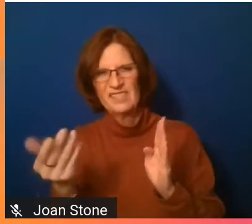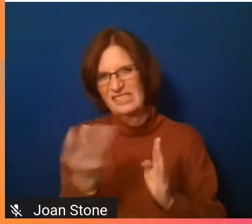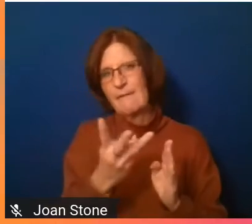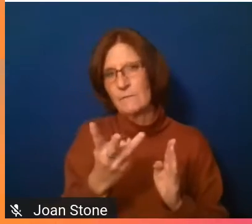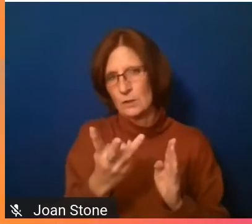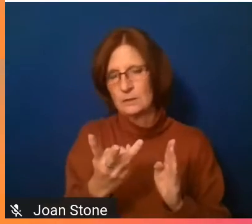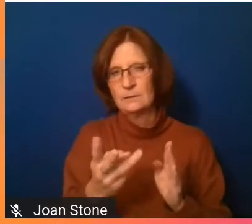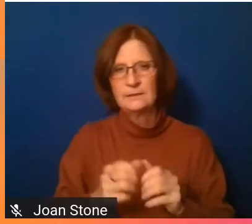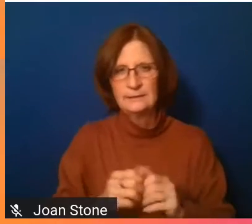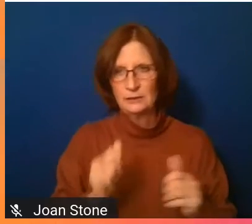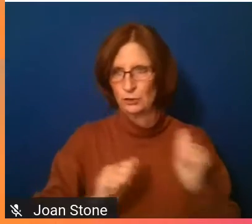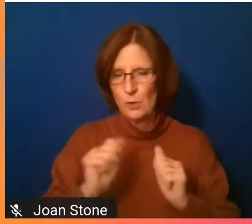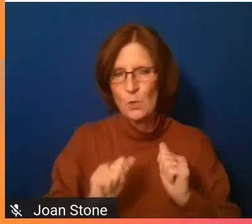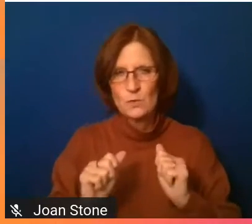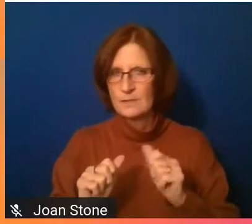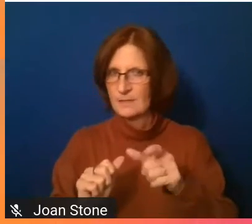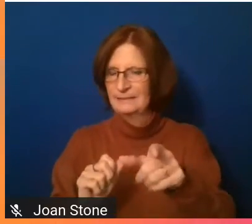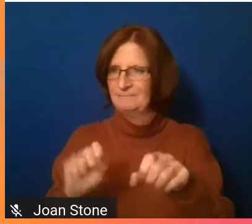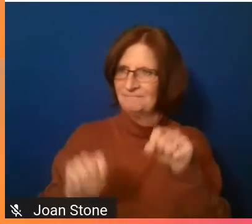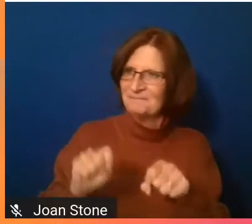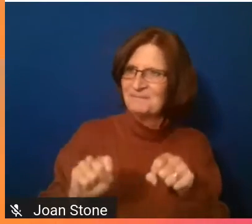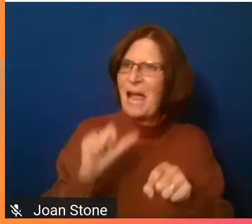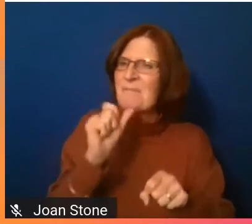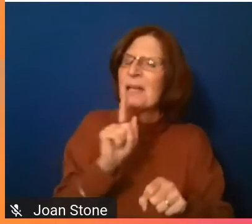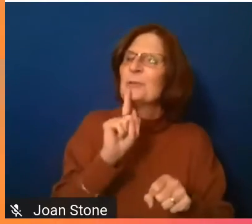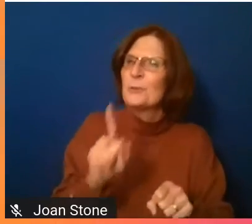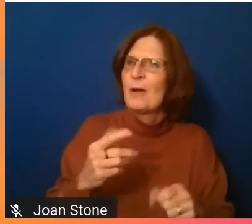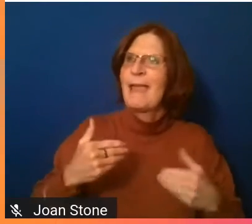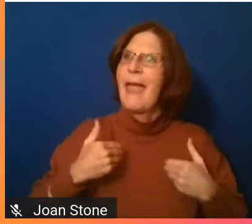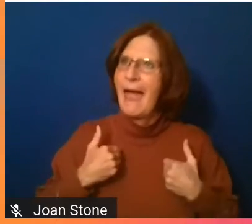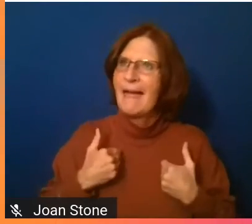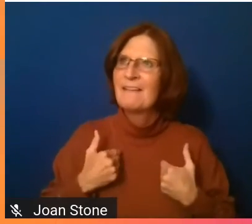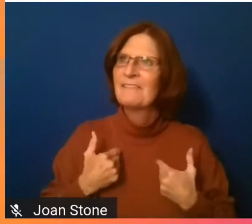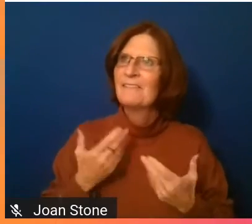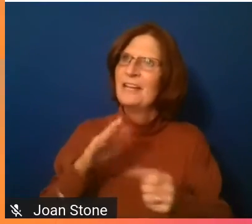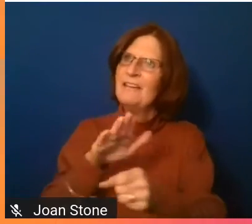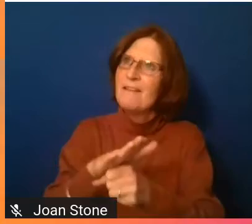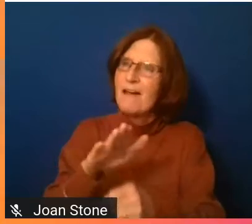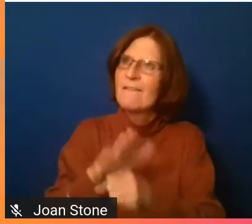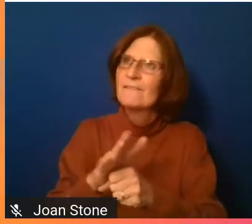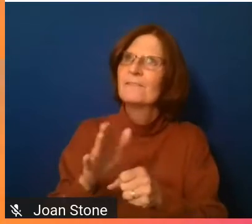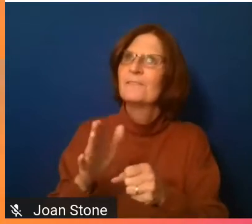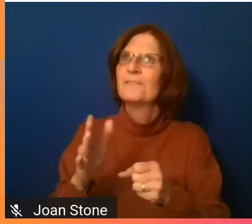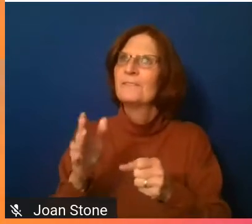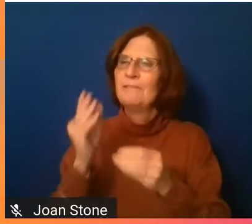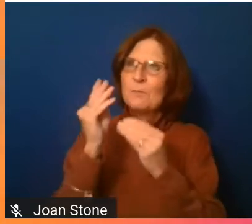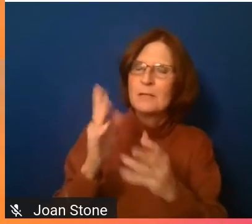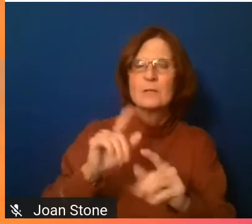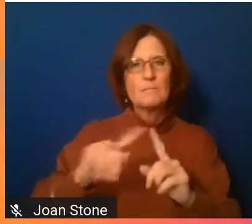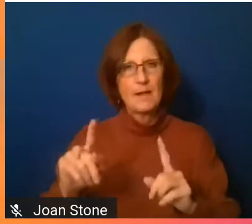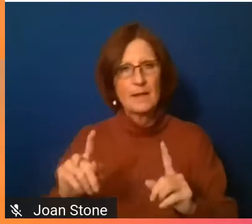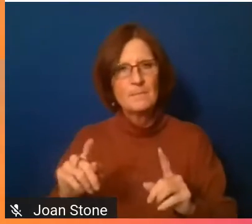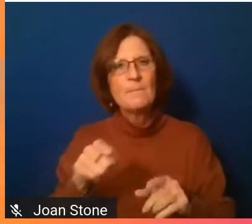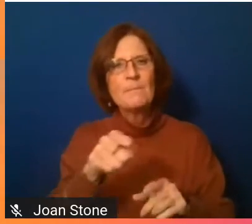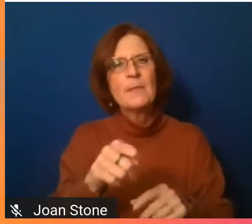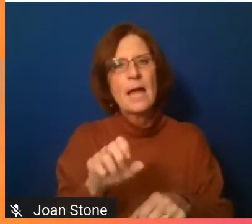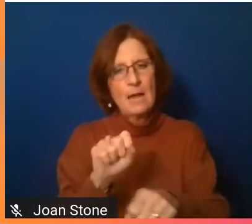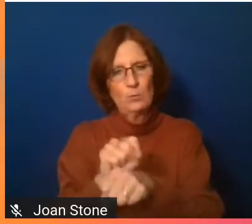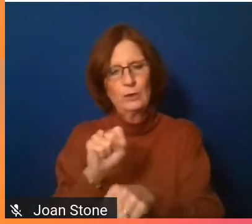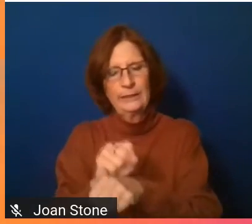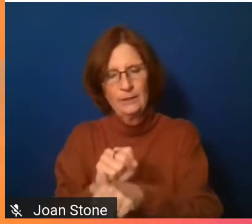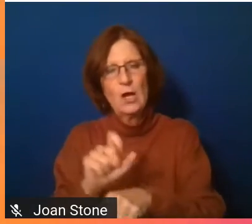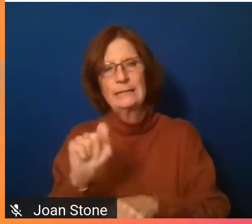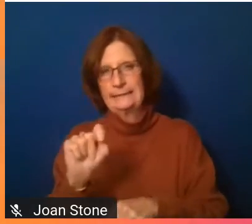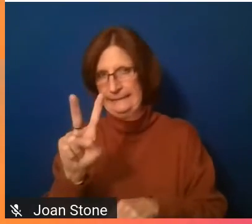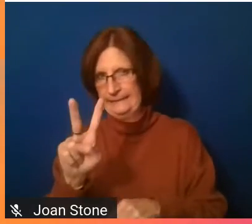But yeah, I'm not sure yet if I have the material for it. But I'm I'm working on two features and a TV series